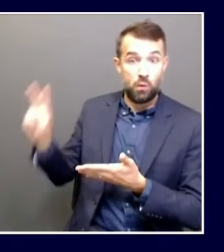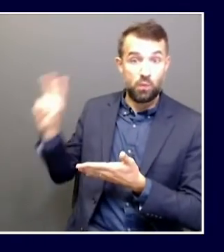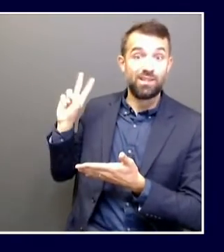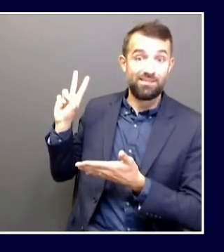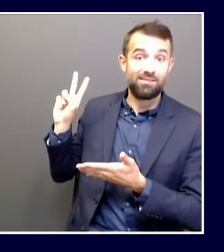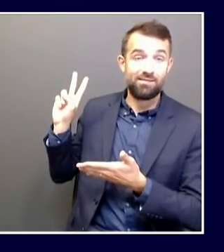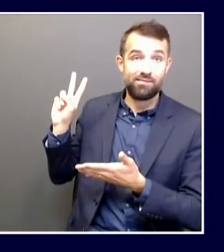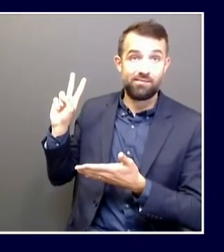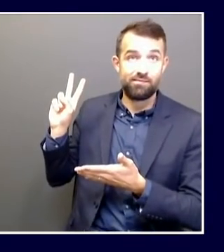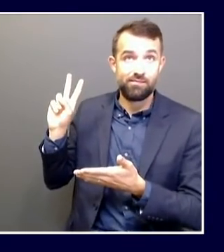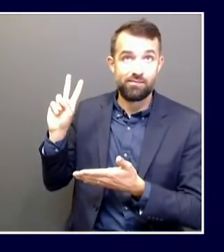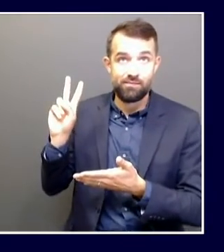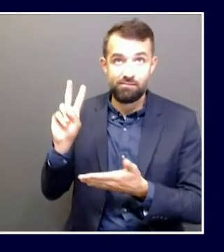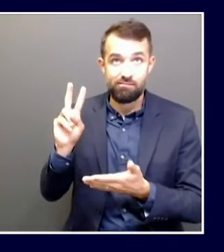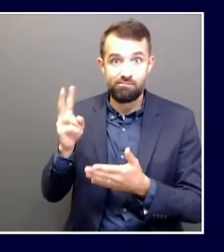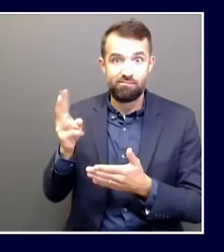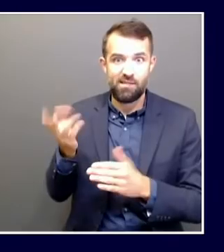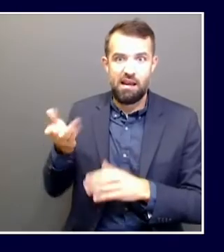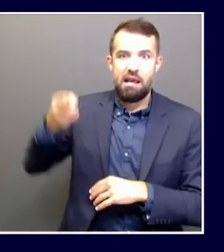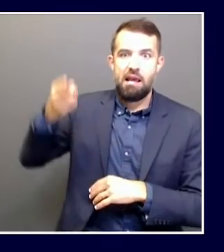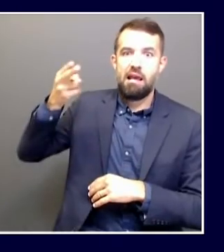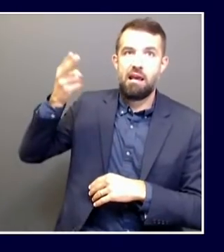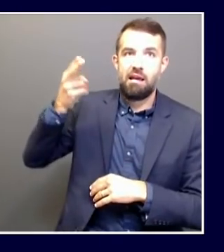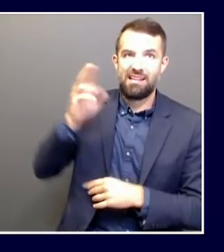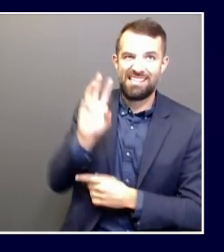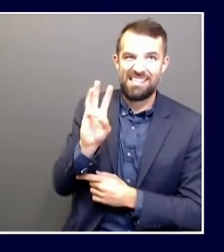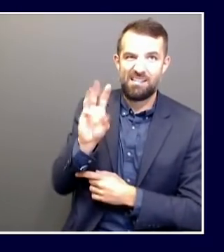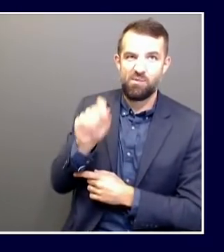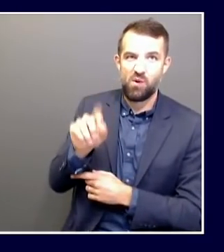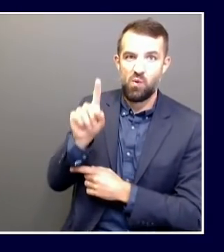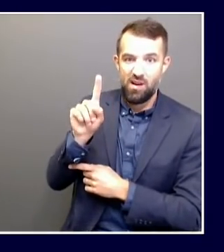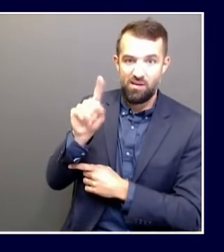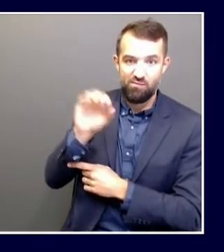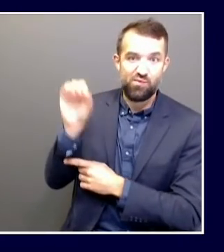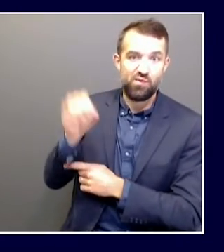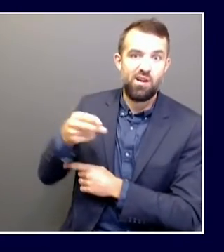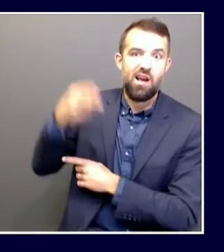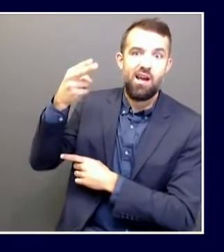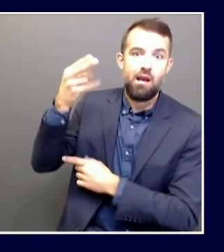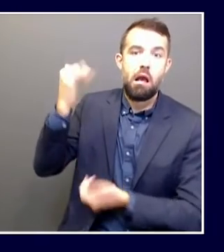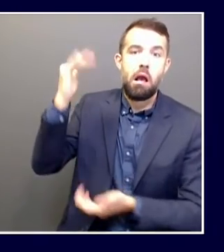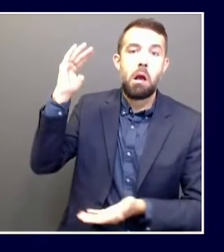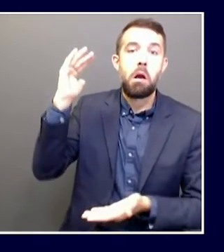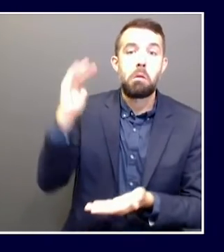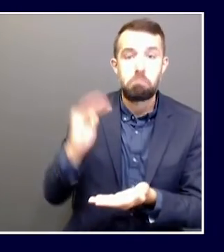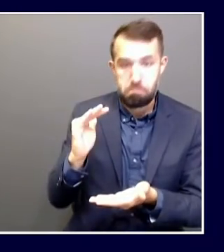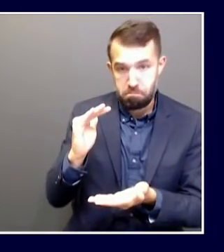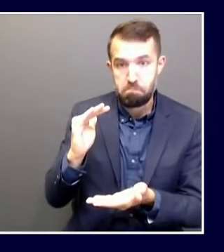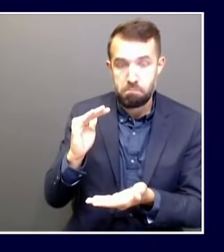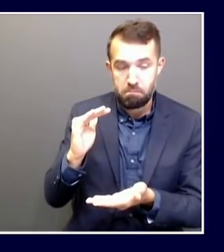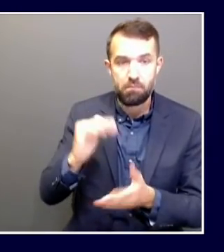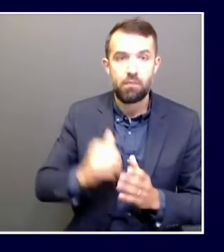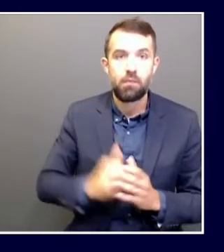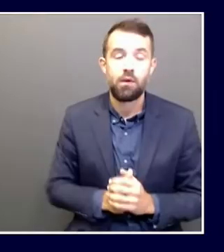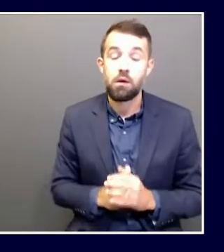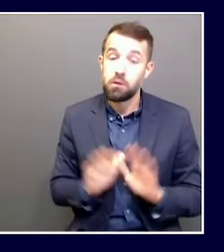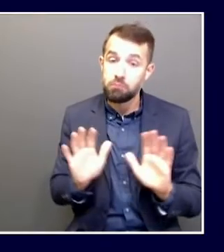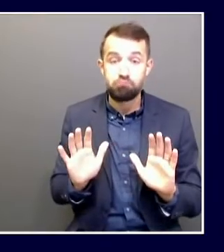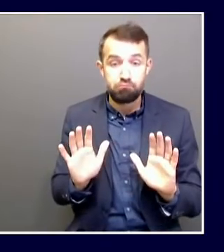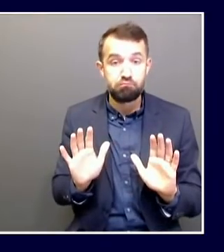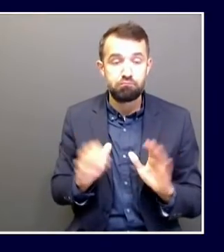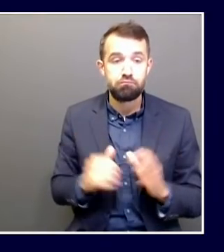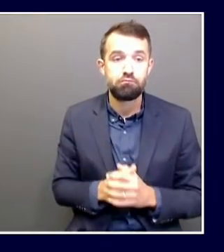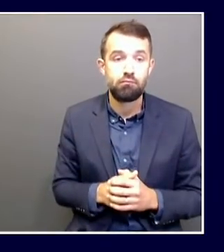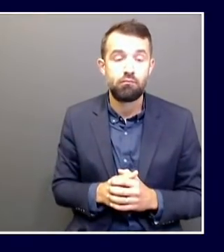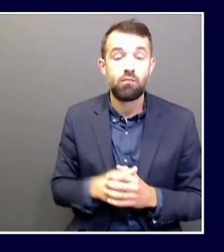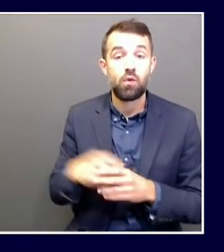number was 6.1%. So we've seen a reduction in our PCR positivity rate over a